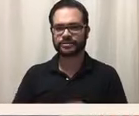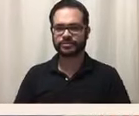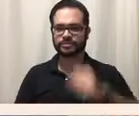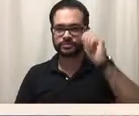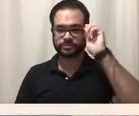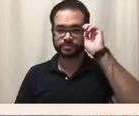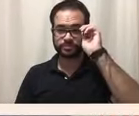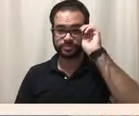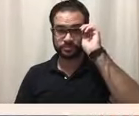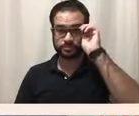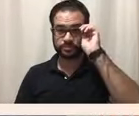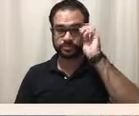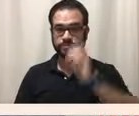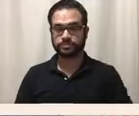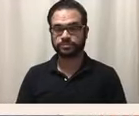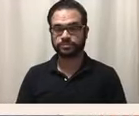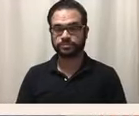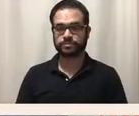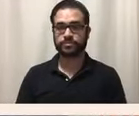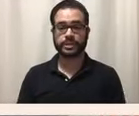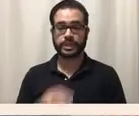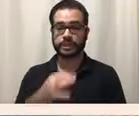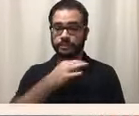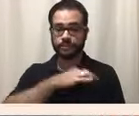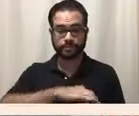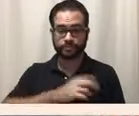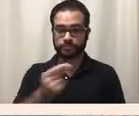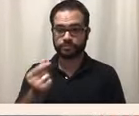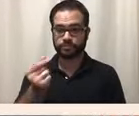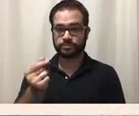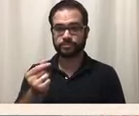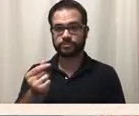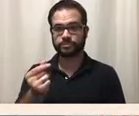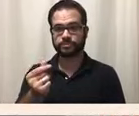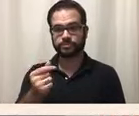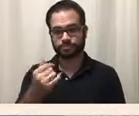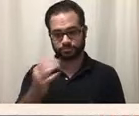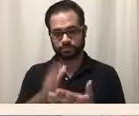And as an immediate reward, we have the music.